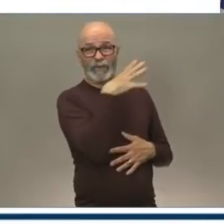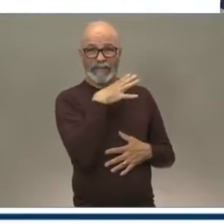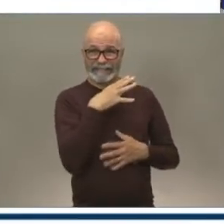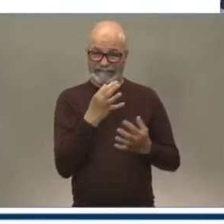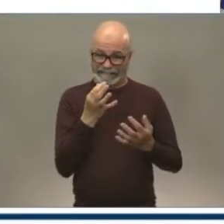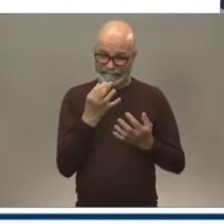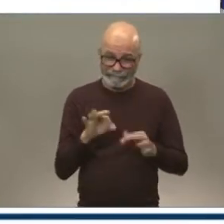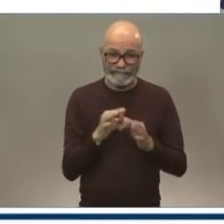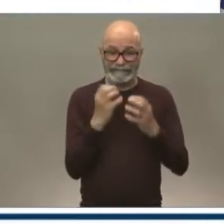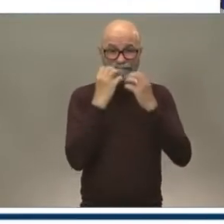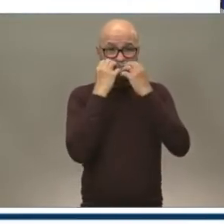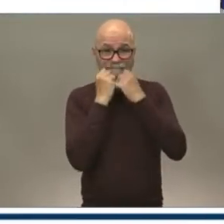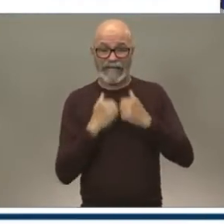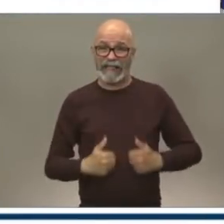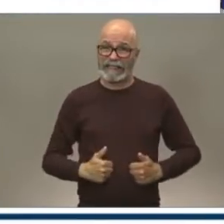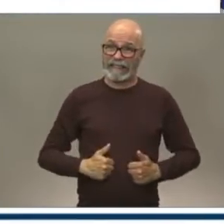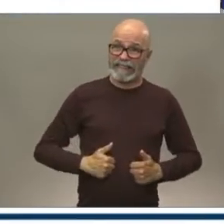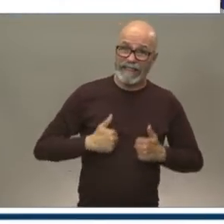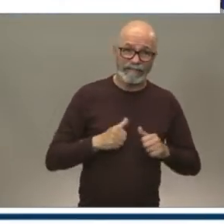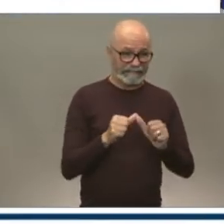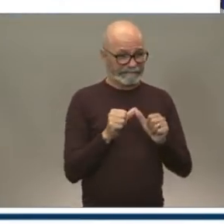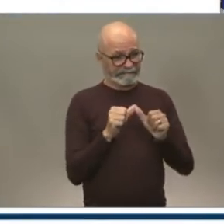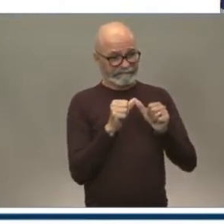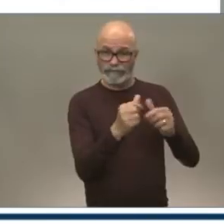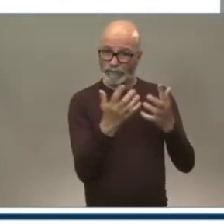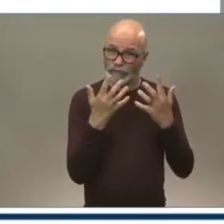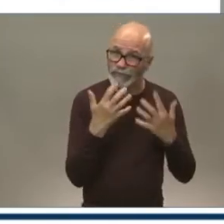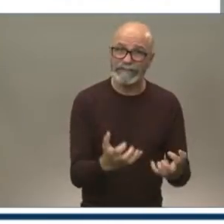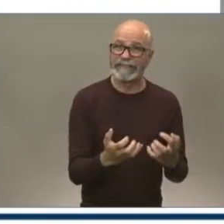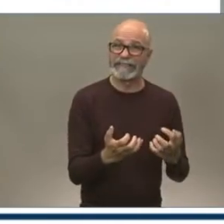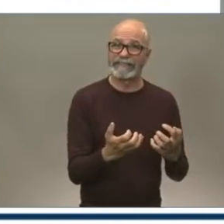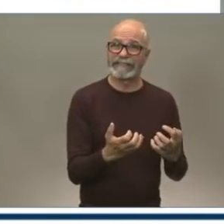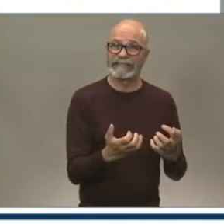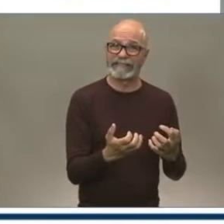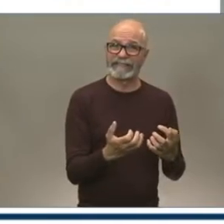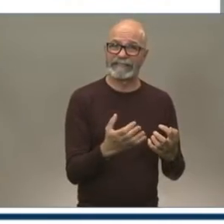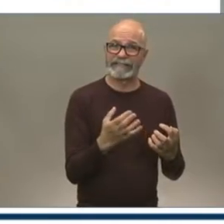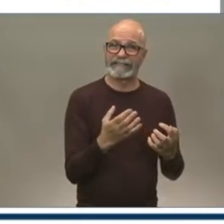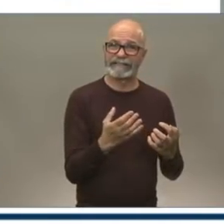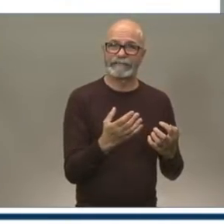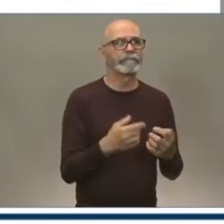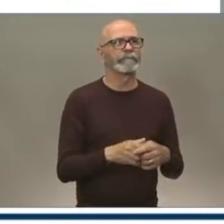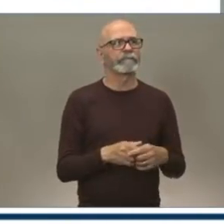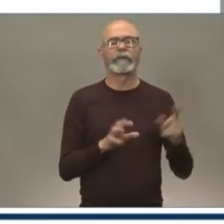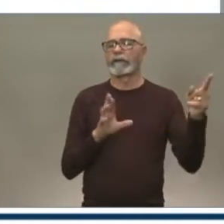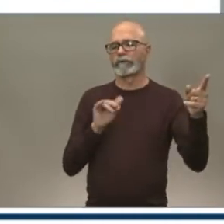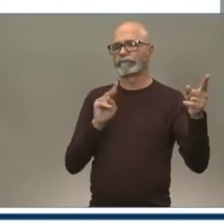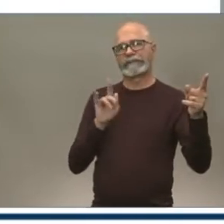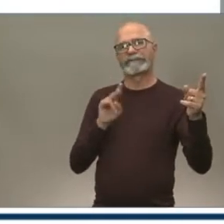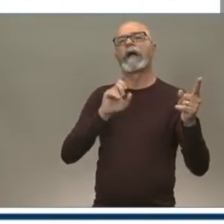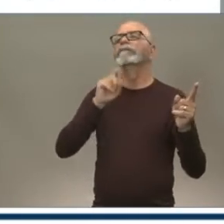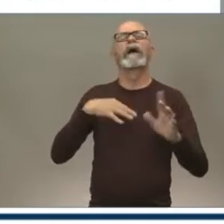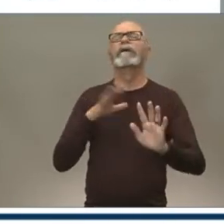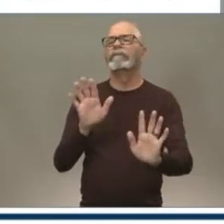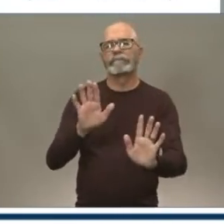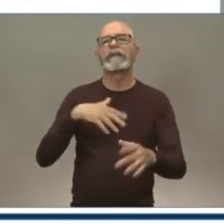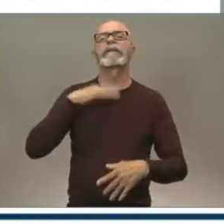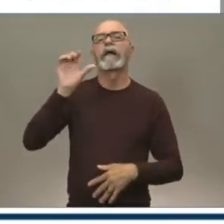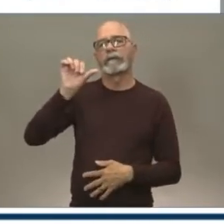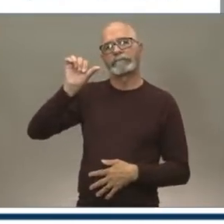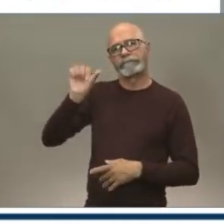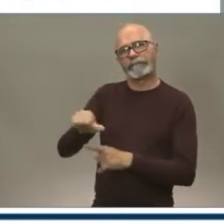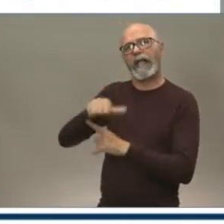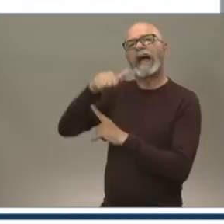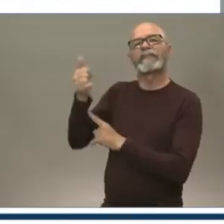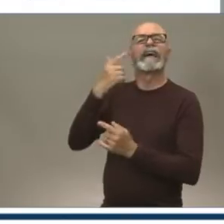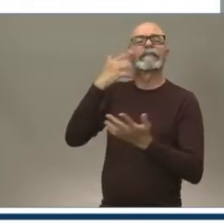do you make of that argument? Well, again, there are other tools that can be used. Nova Scotians earlier on stayed